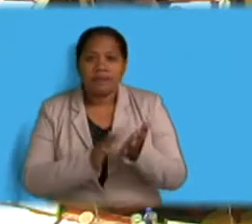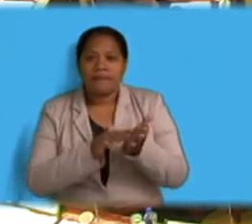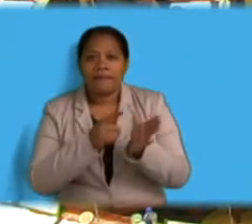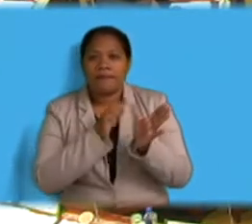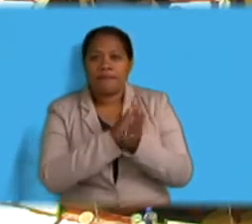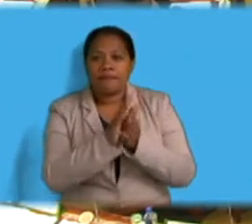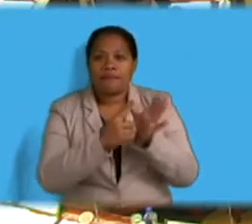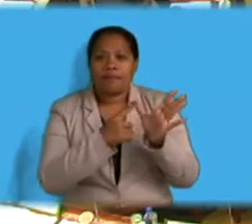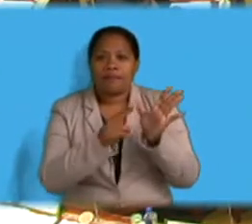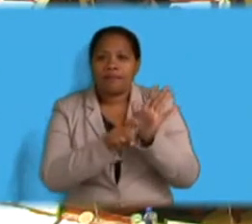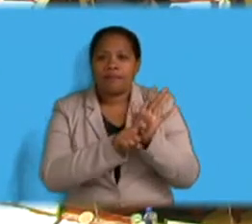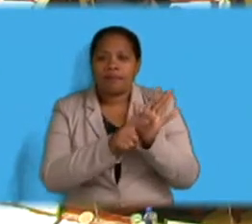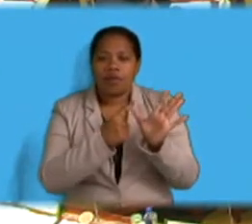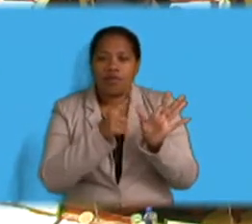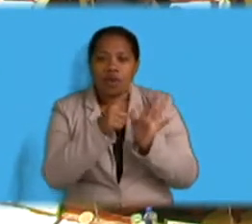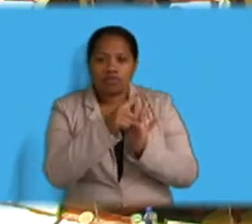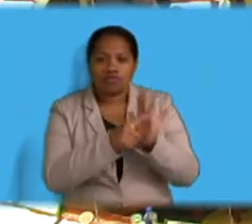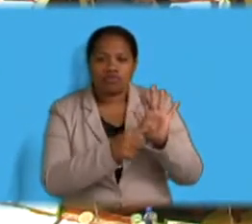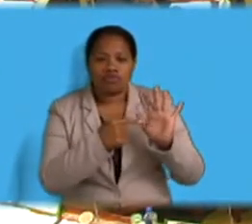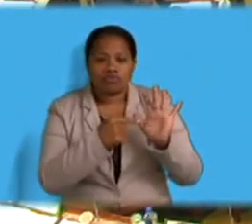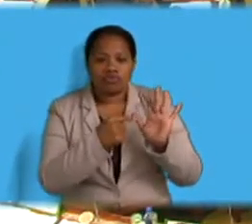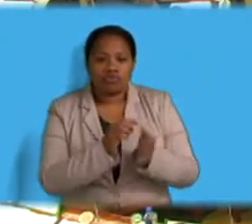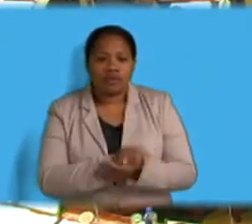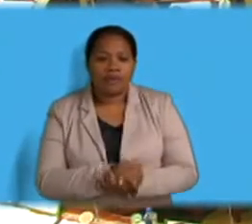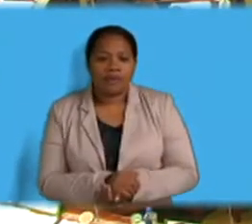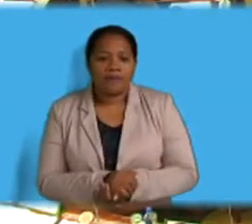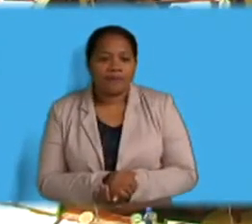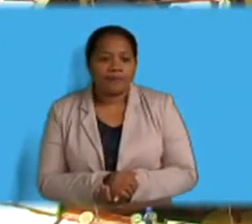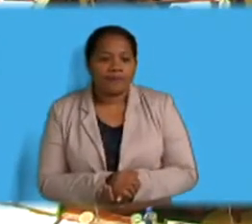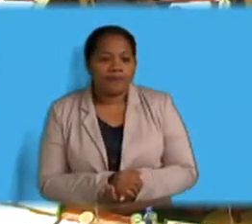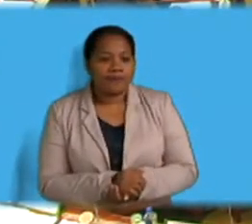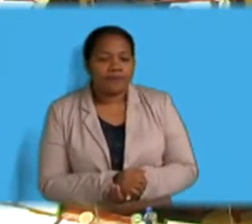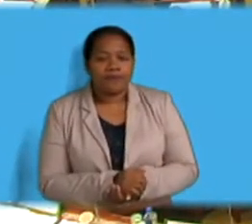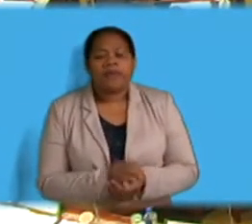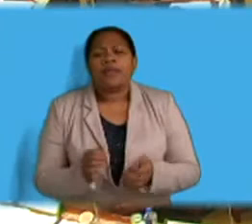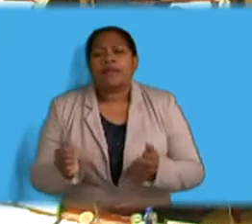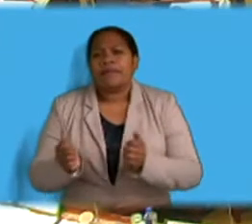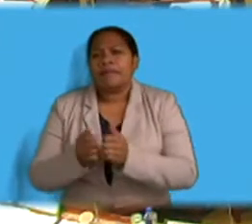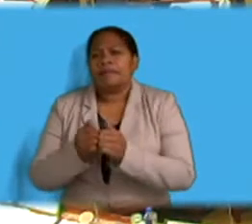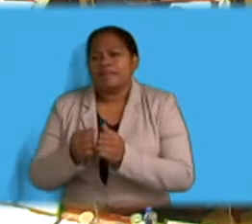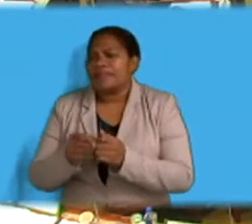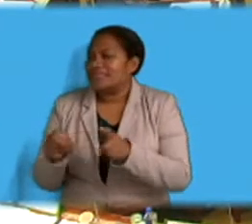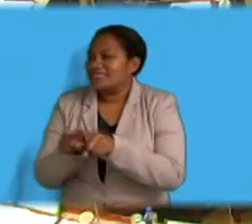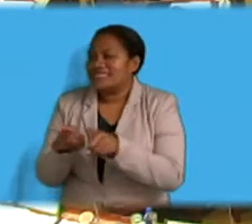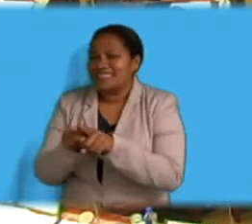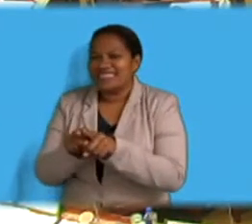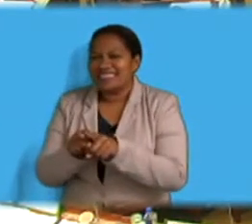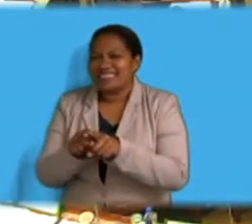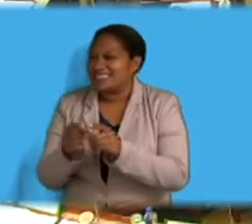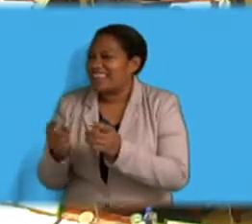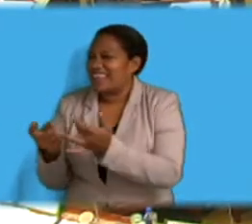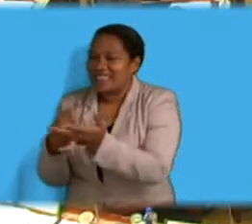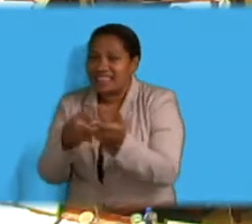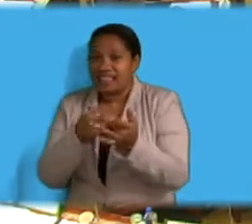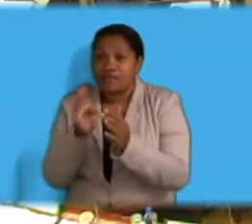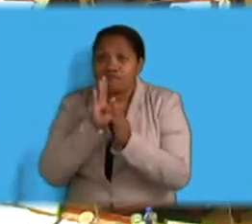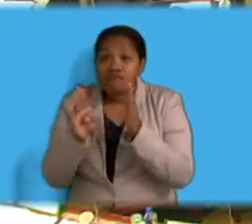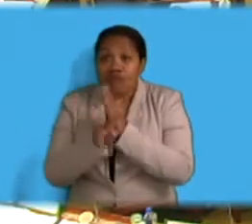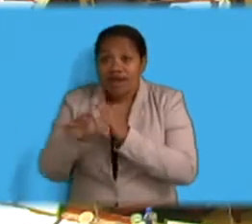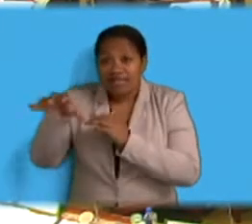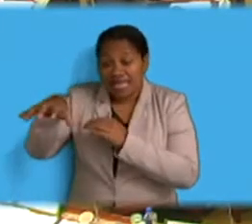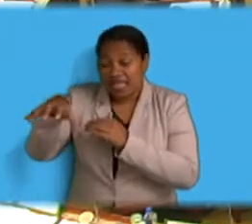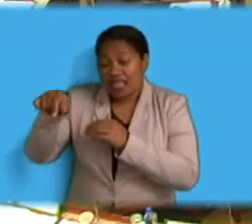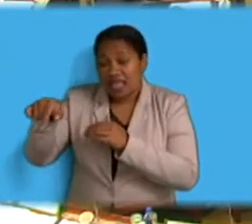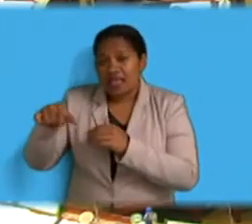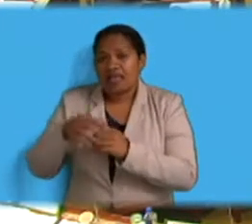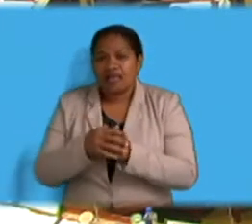Thank you, Madam Speaker. Just like any private sector, there are many advantages of having staff on contract basis. Can the